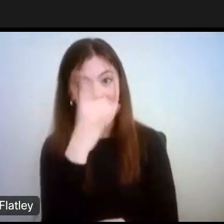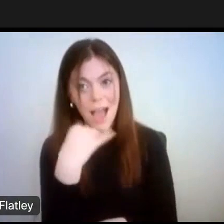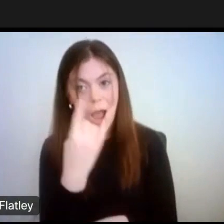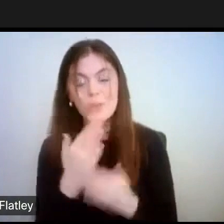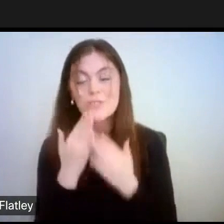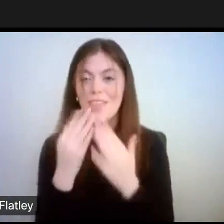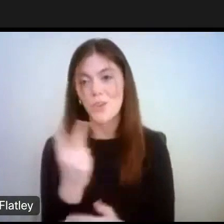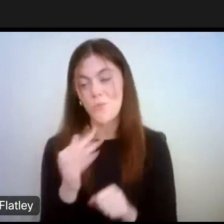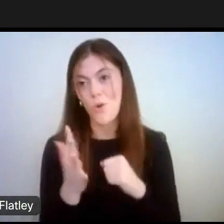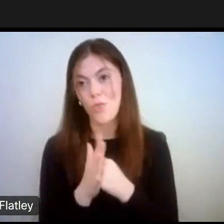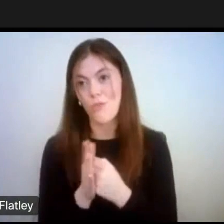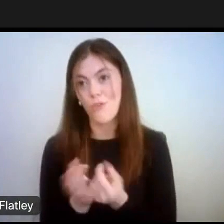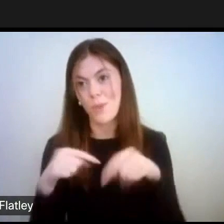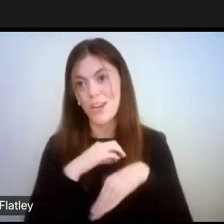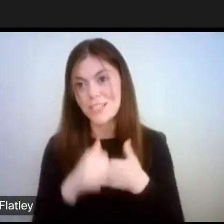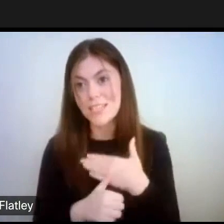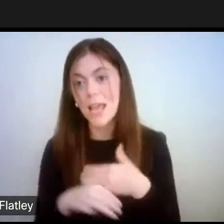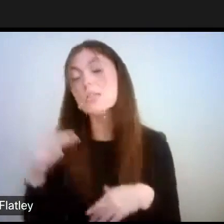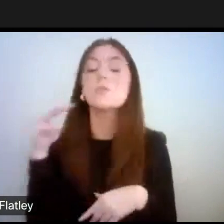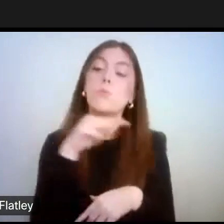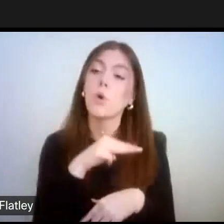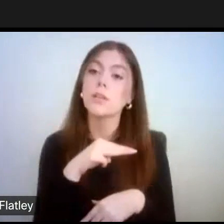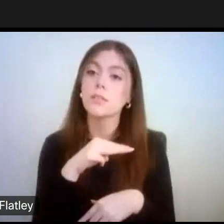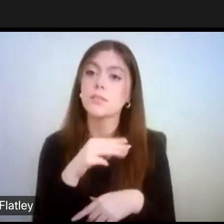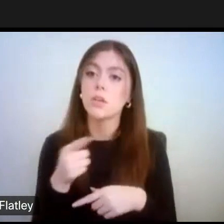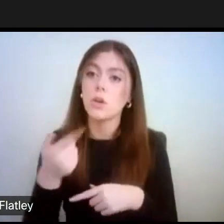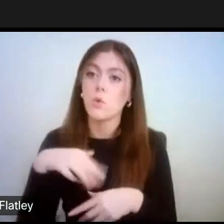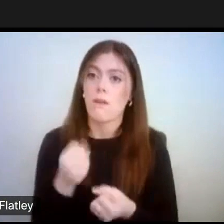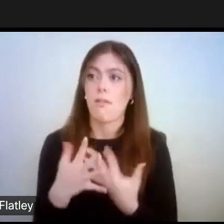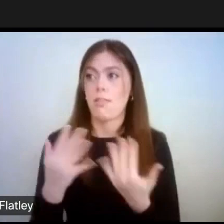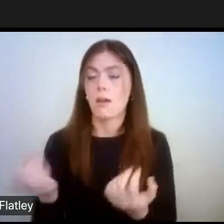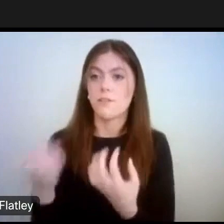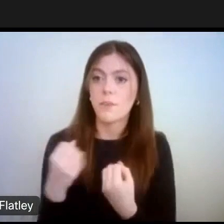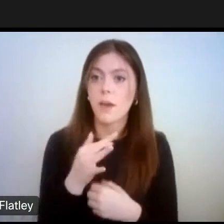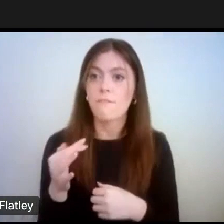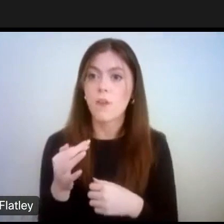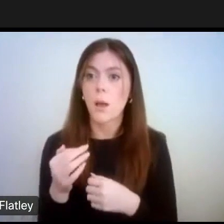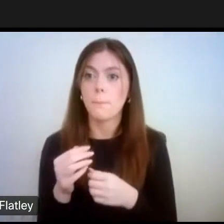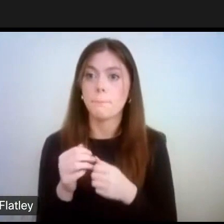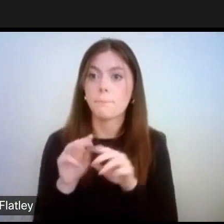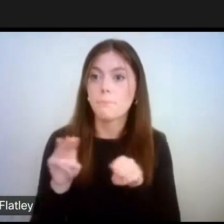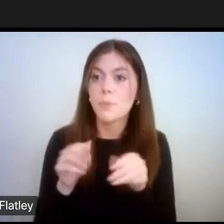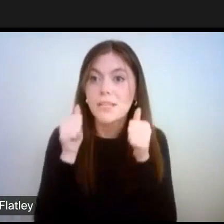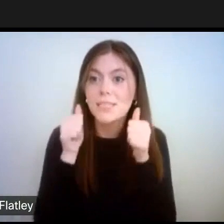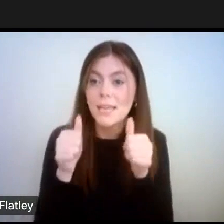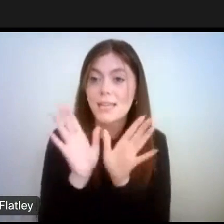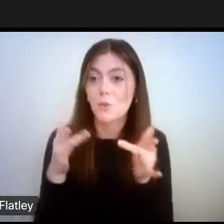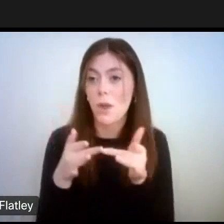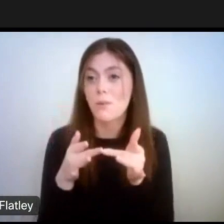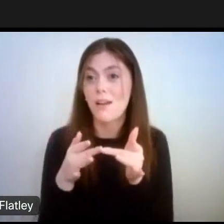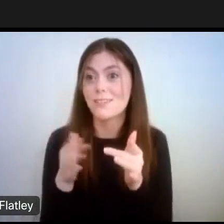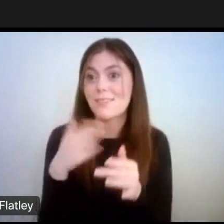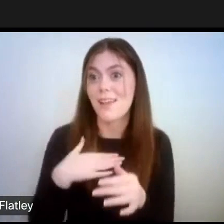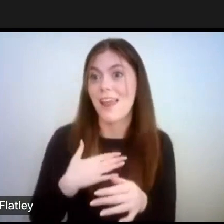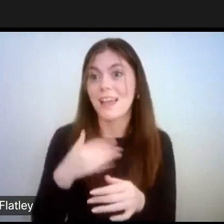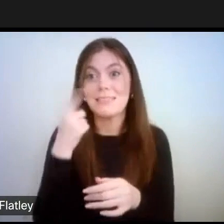for contributing today. And it's really important. We're getting lots of really nice feedback from our attendees. They really like the fact that we have our ISL interpreters here.